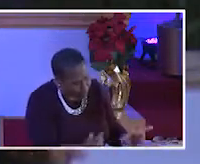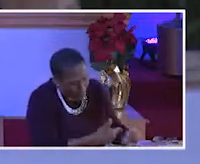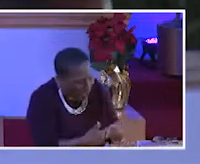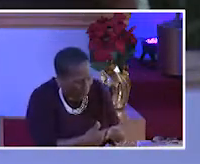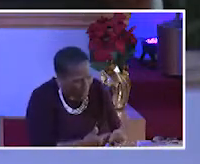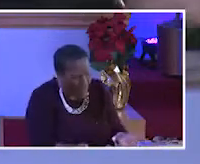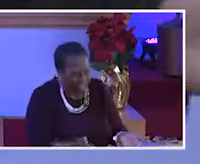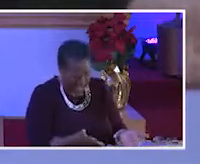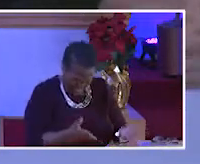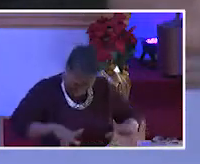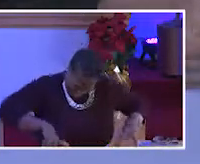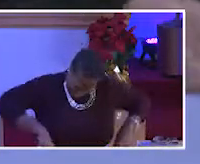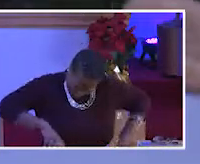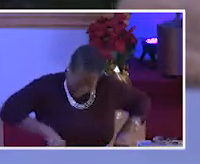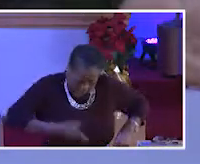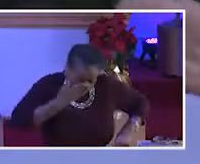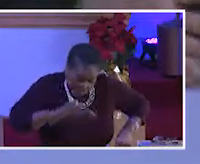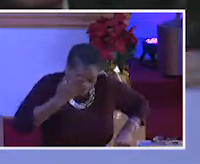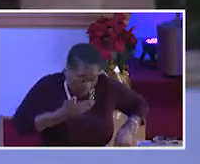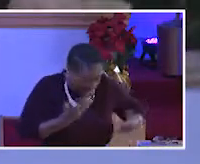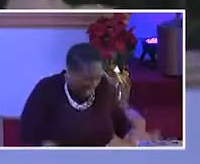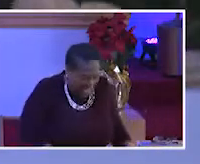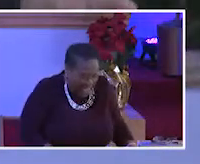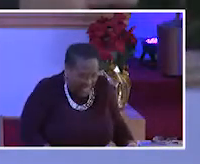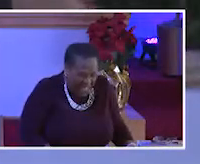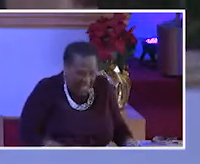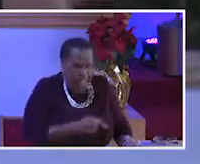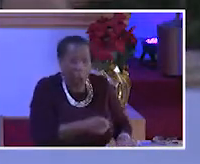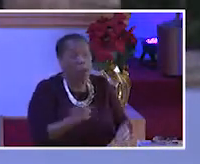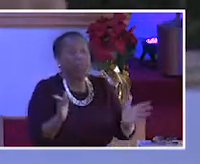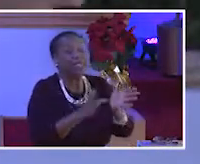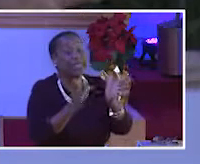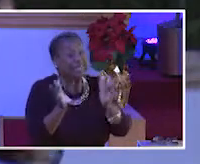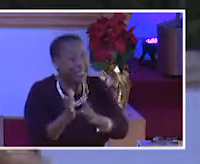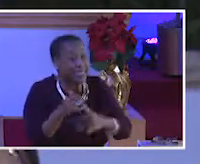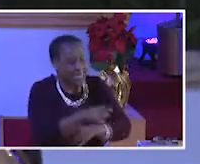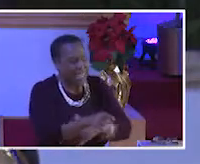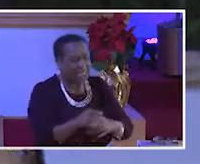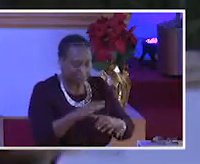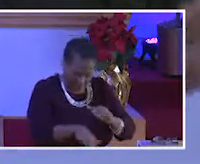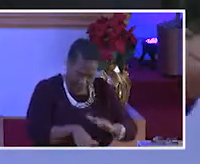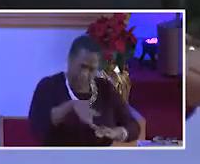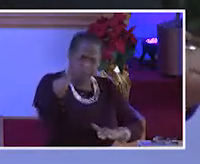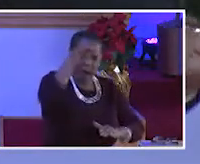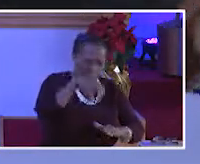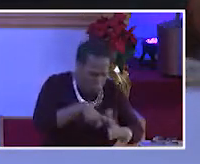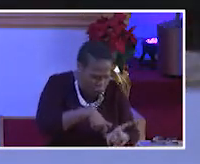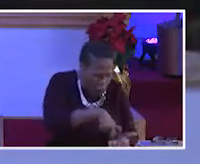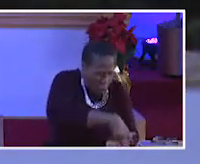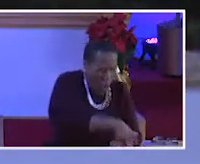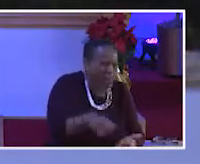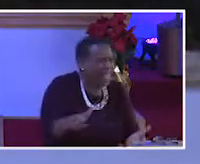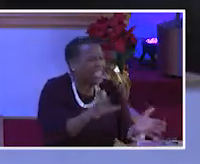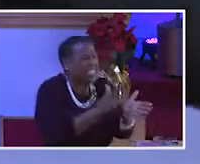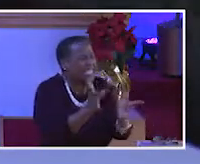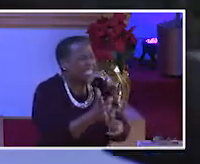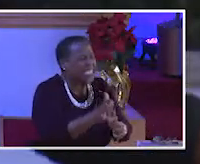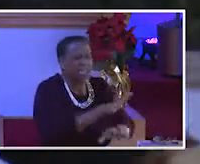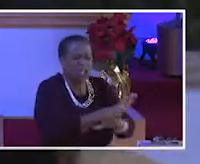These diapers are sure smelly. When Jesus got old enough to crawl, Jesus, don't touch